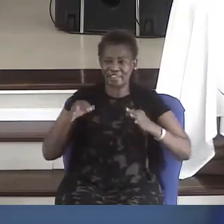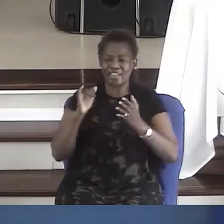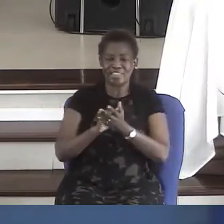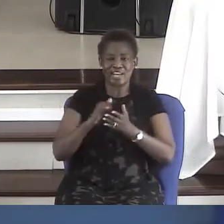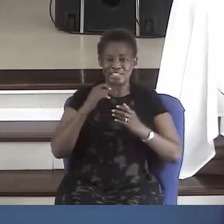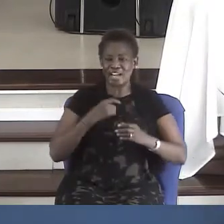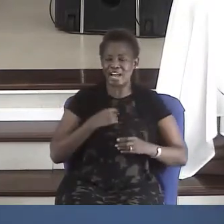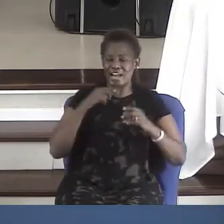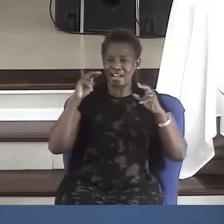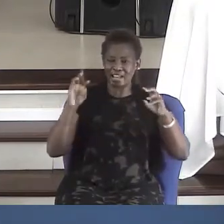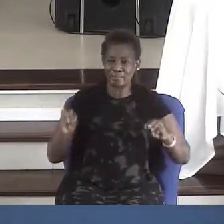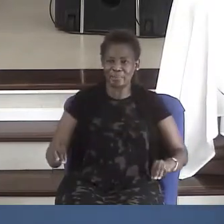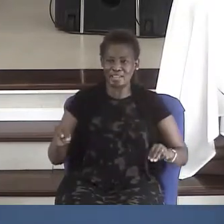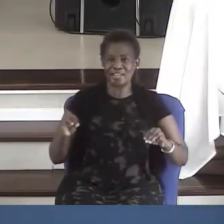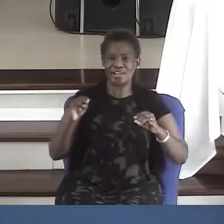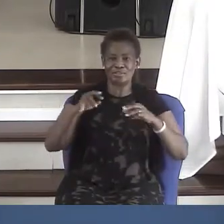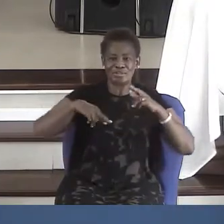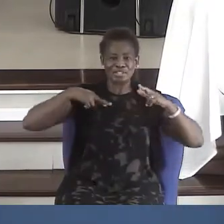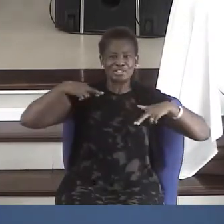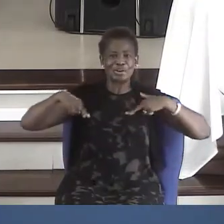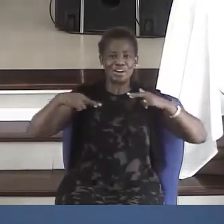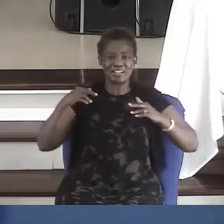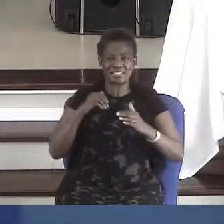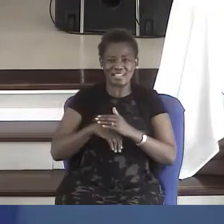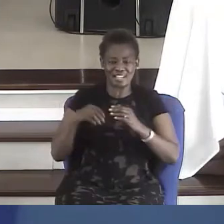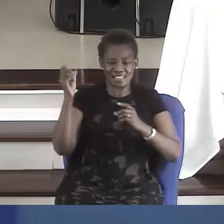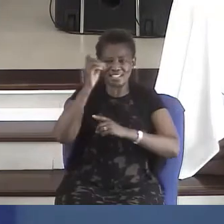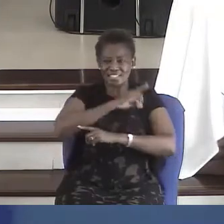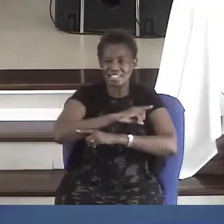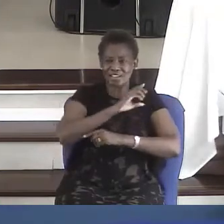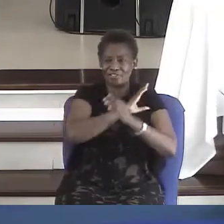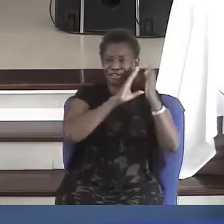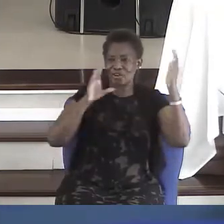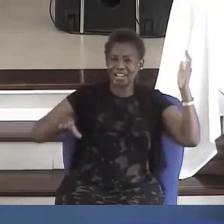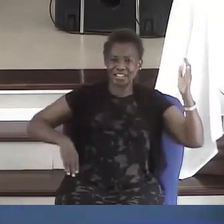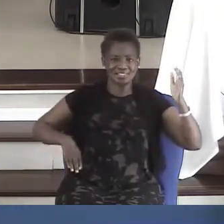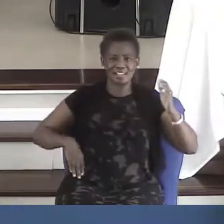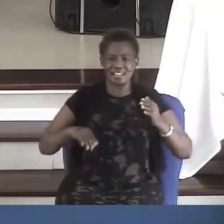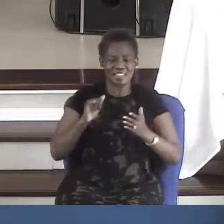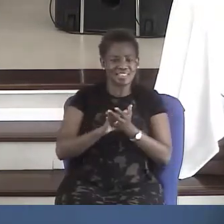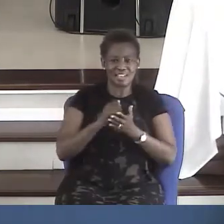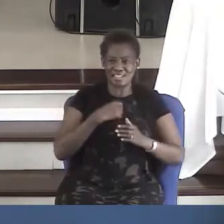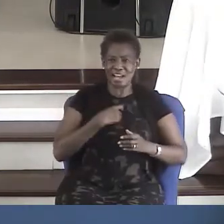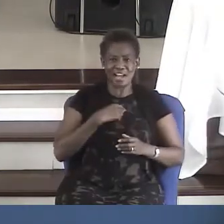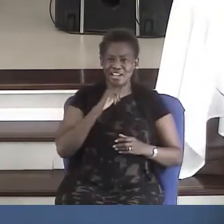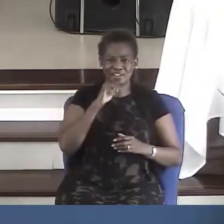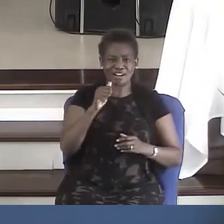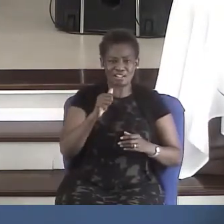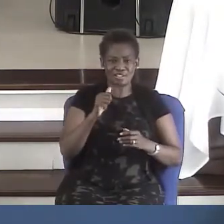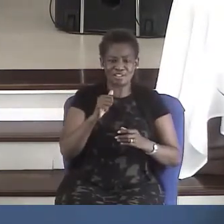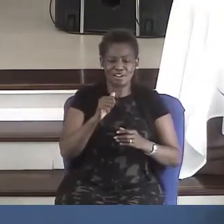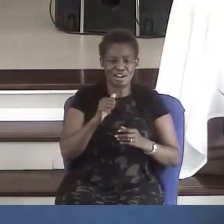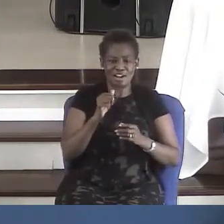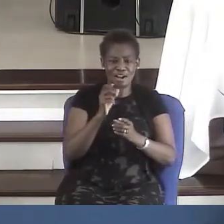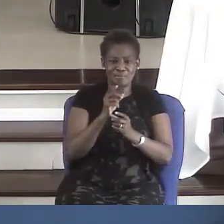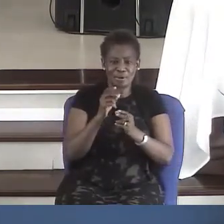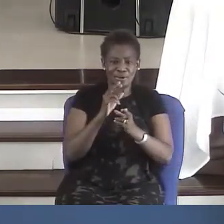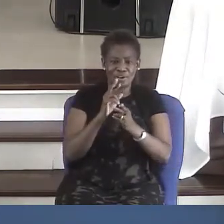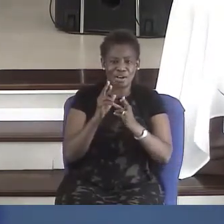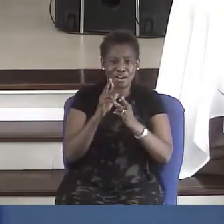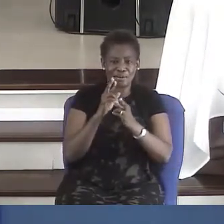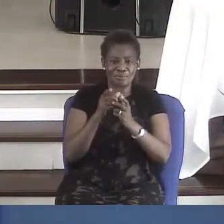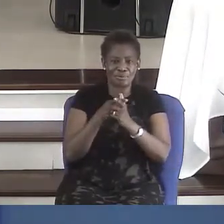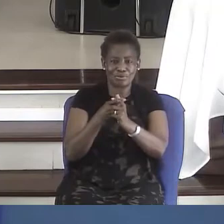in the day of Christ, that I may not run in vain, neither labor in vain. And